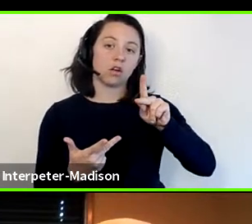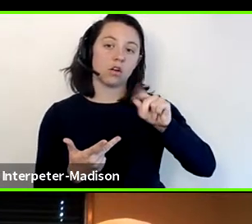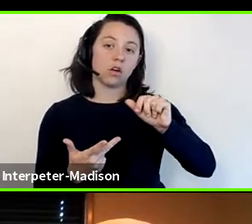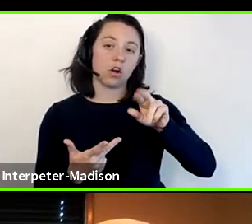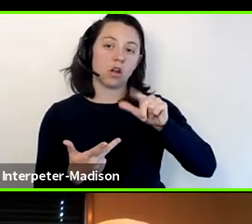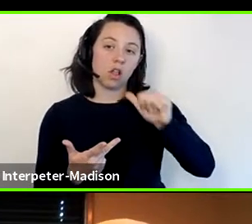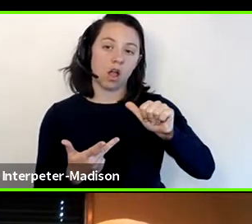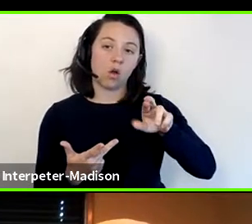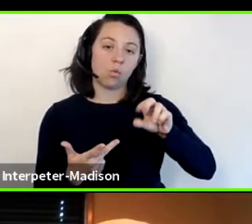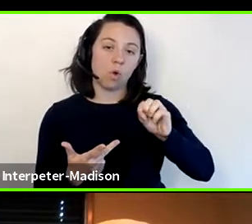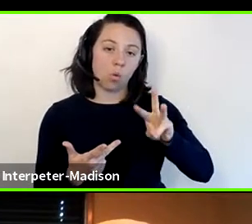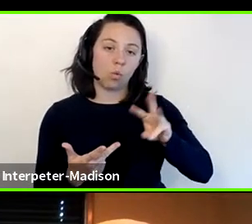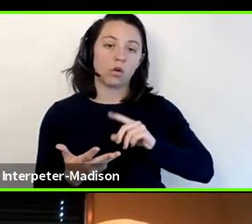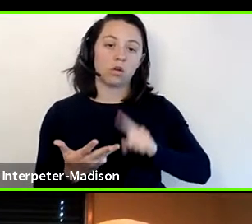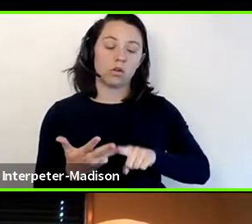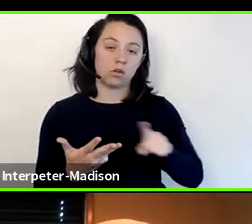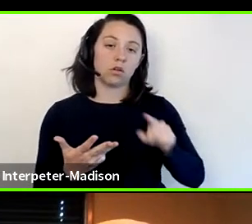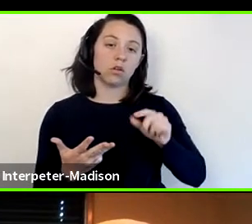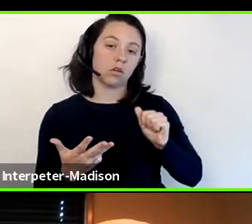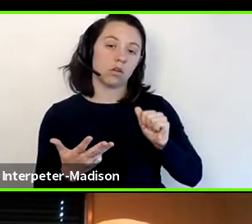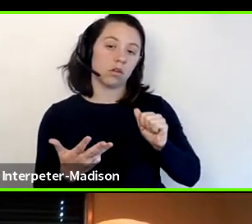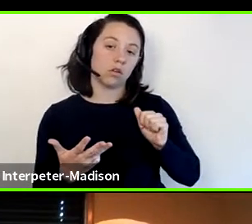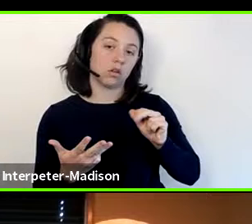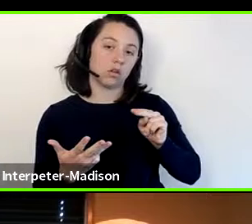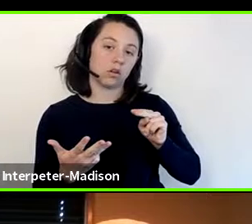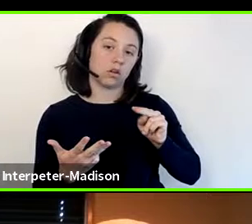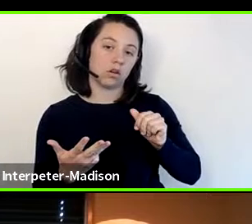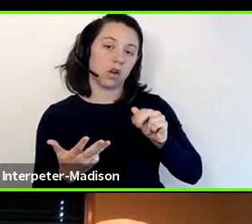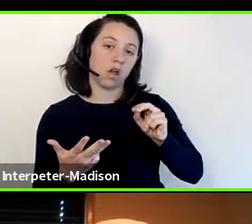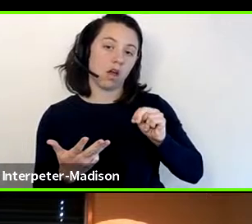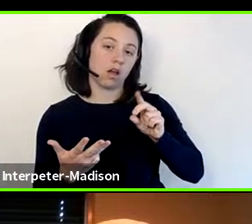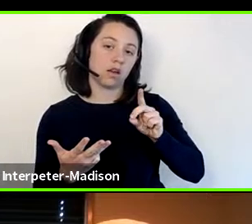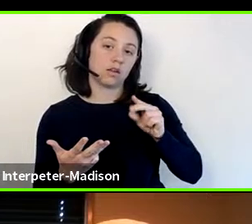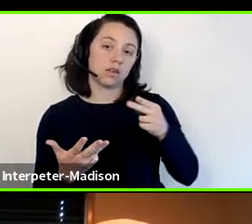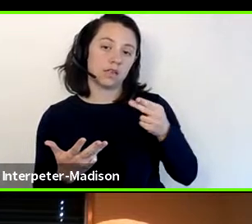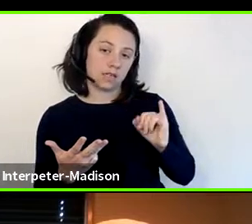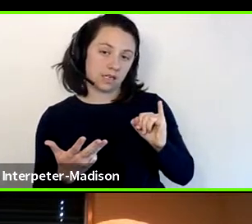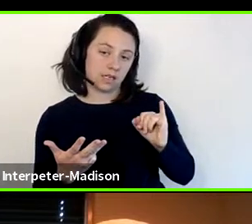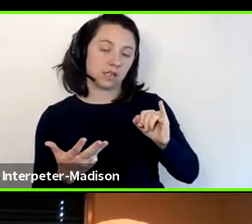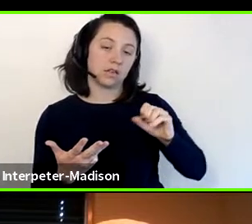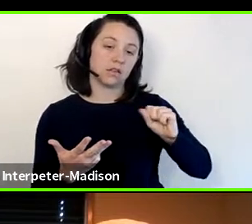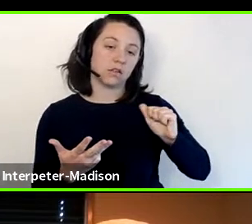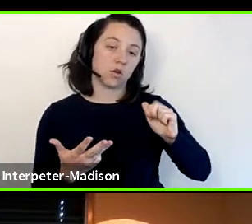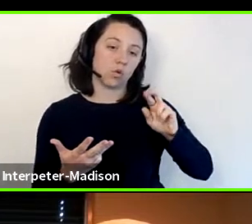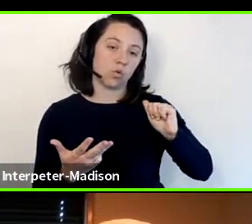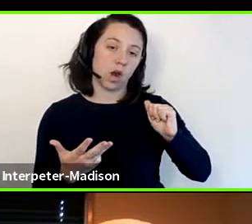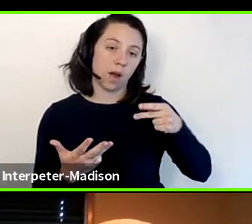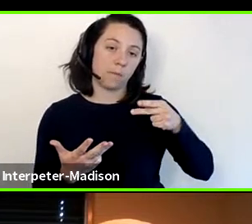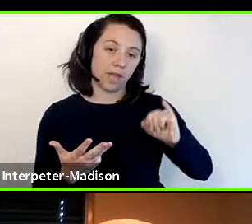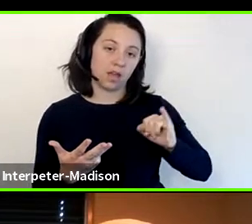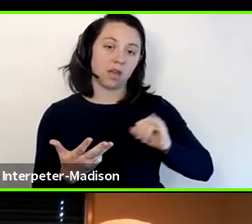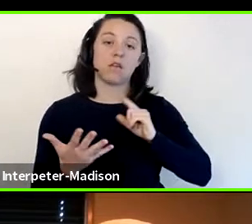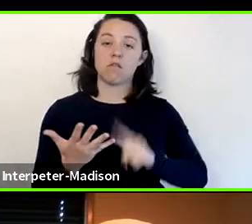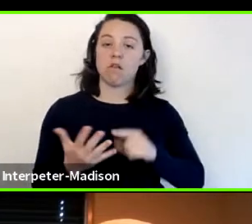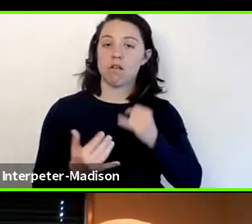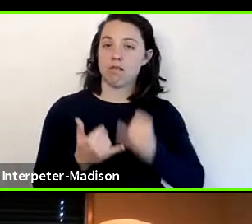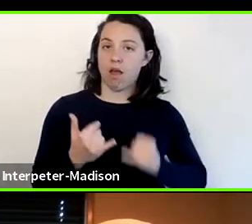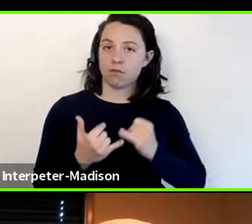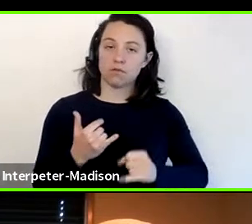followed by Anandi Sarathi, followed by Dina Marshall. Okay?